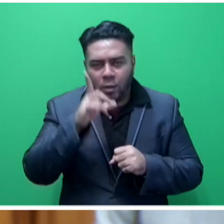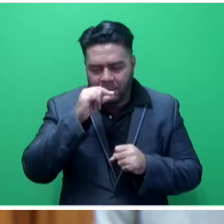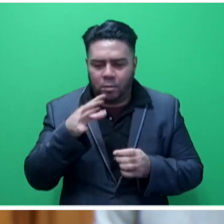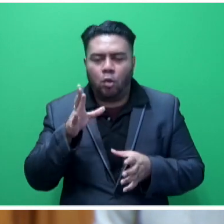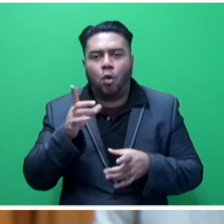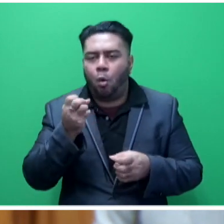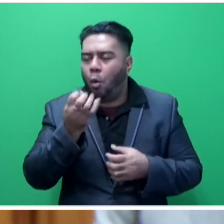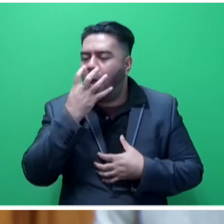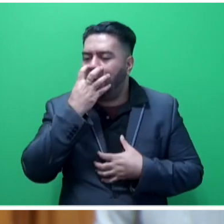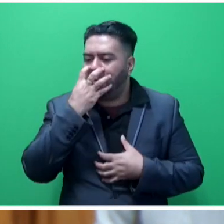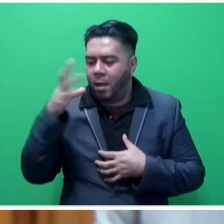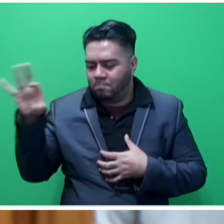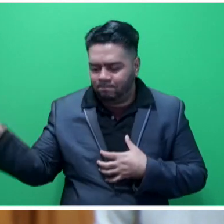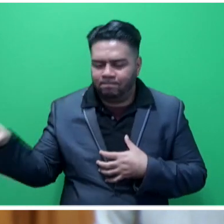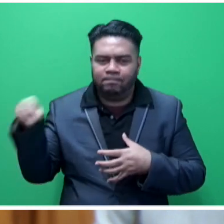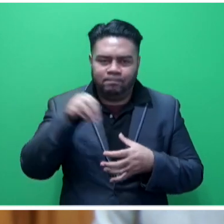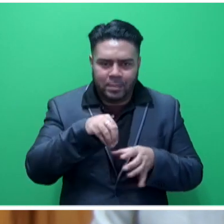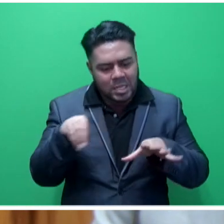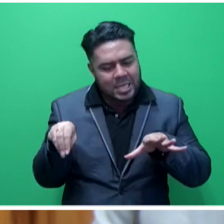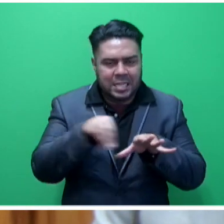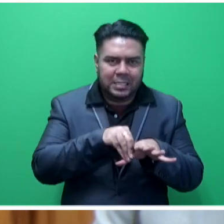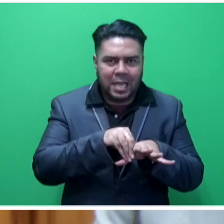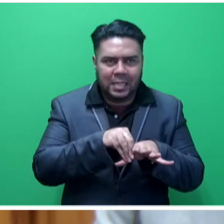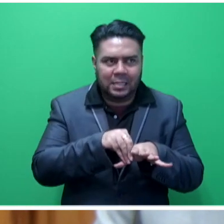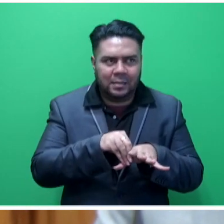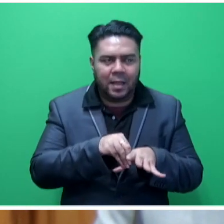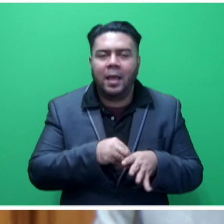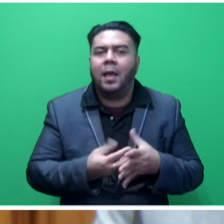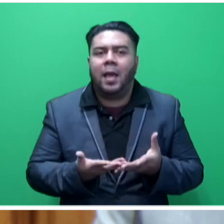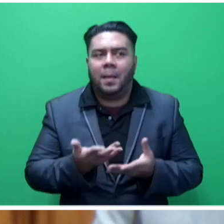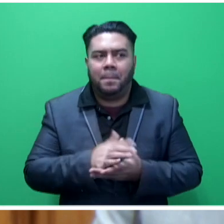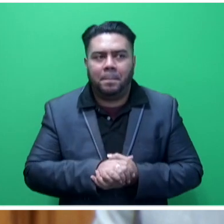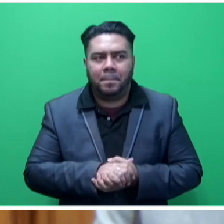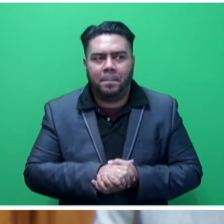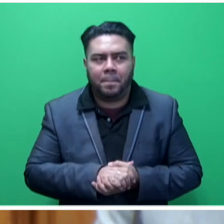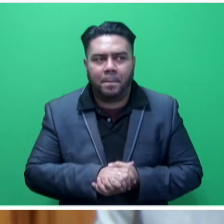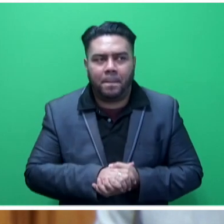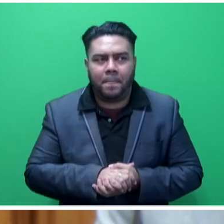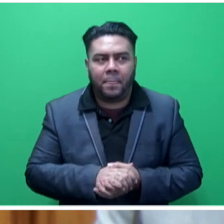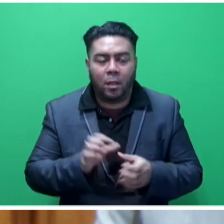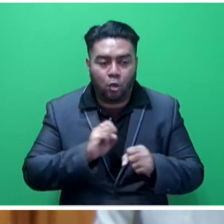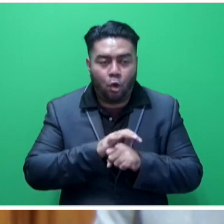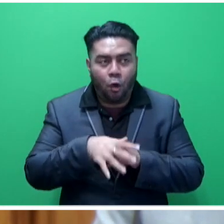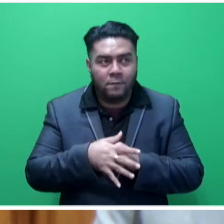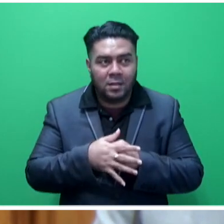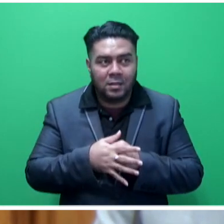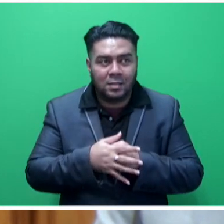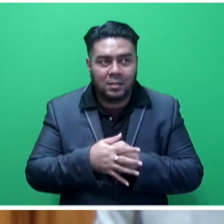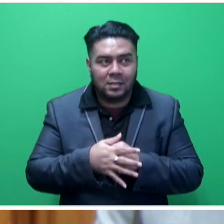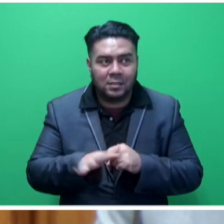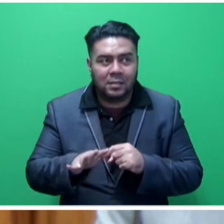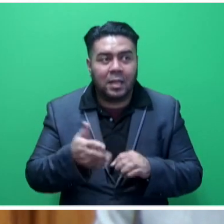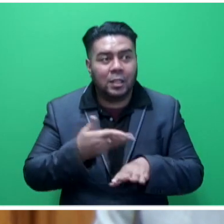move the fever stations back into the emergency department at Lautoka Hospital. The COVID ICU has gone into the